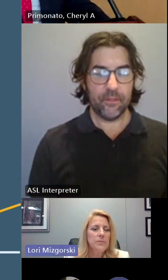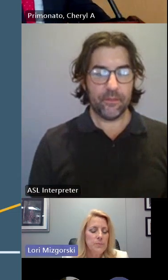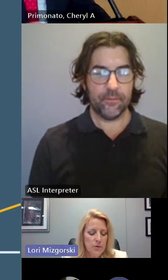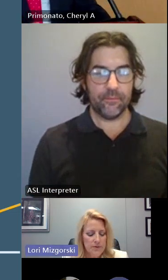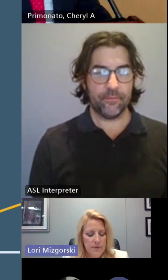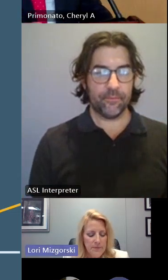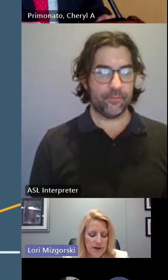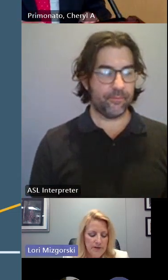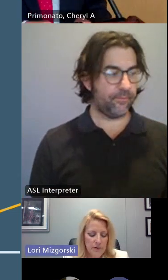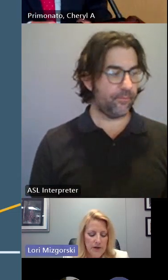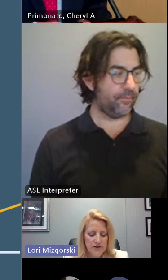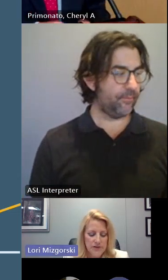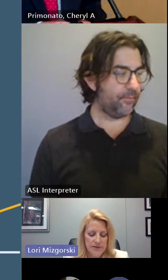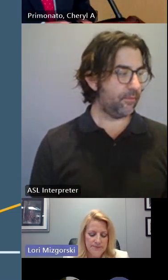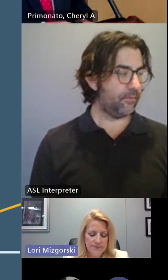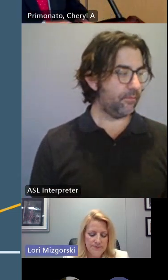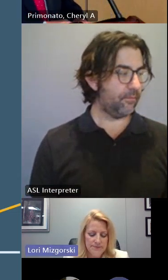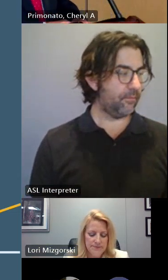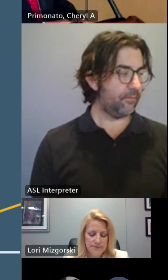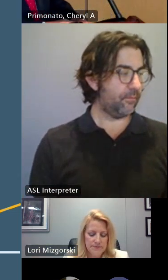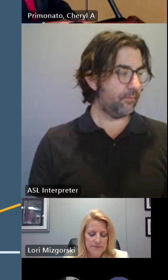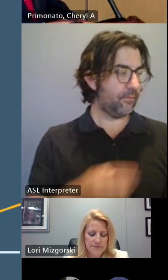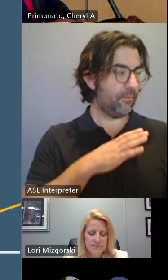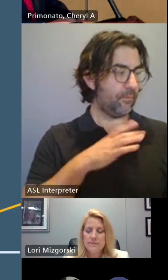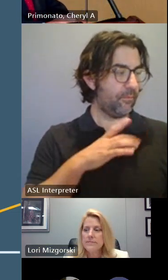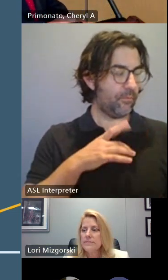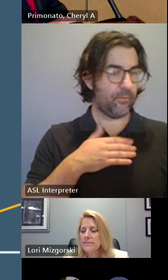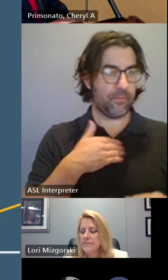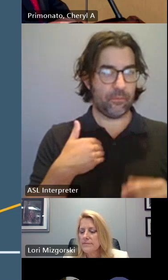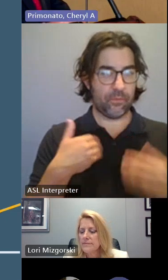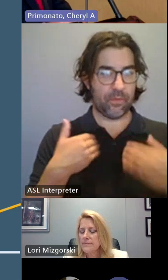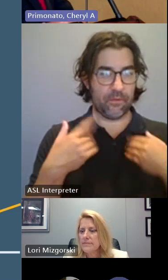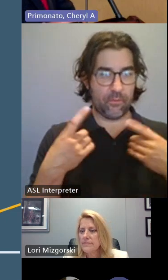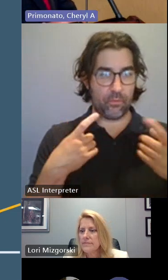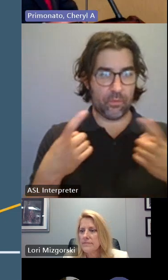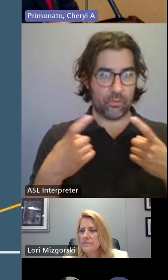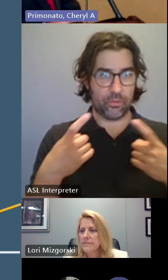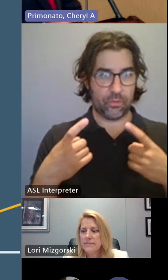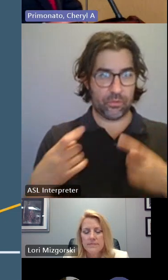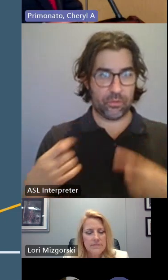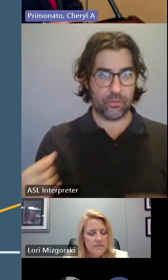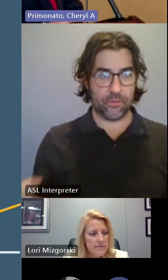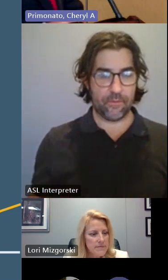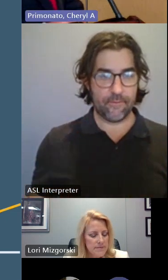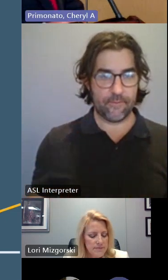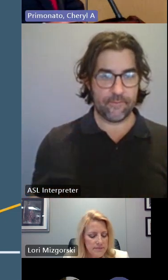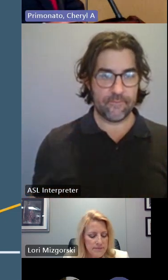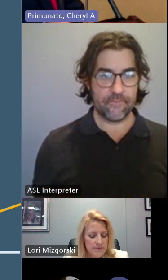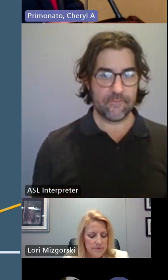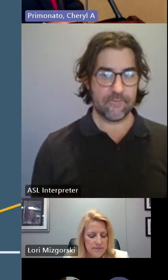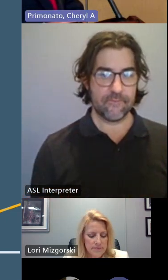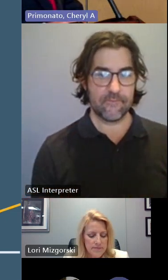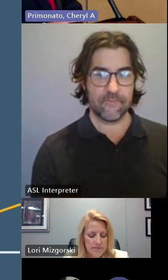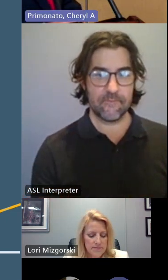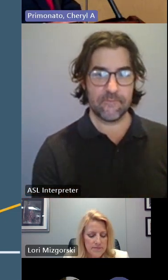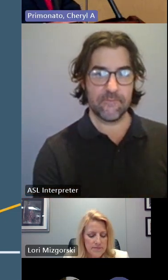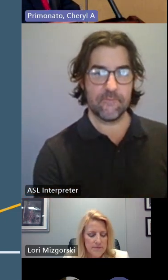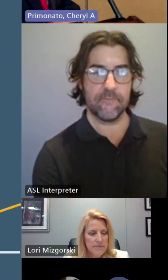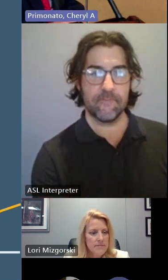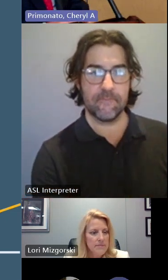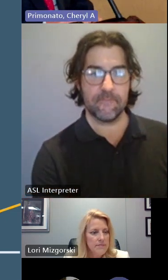Does any board member have a question? How are we rating their performance if we're